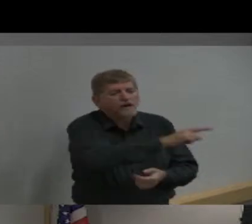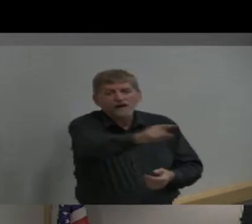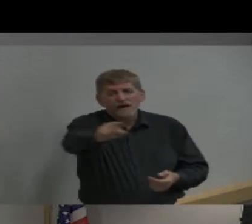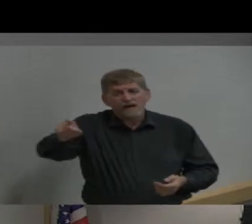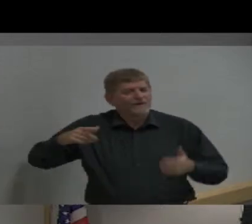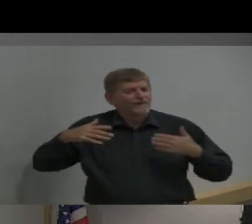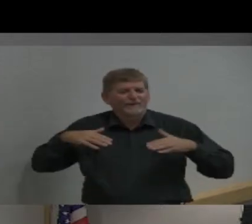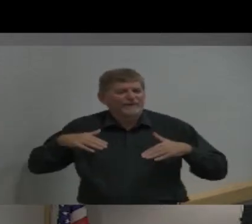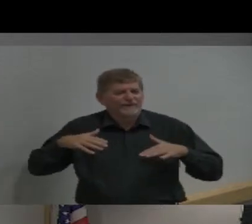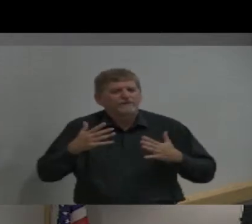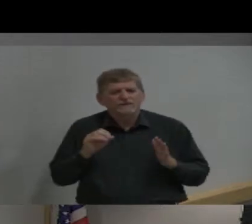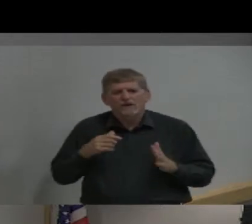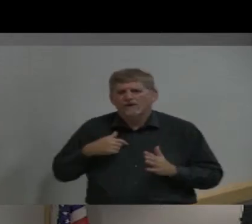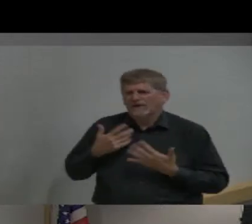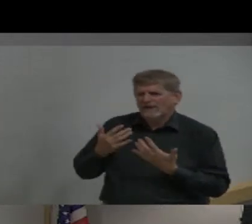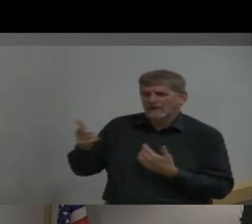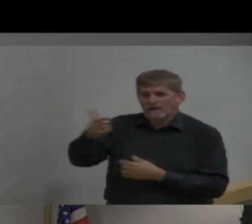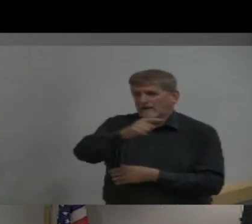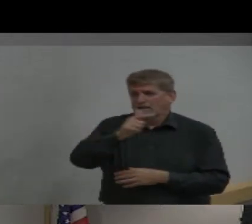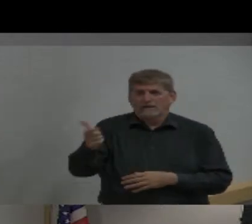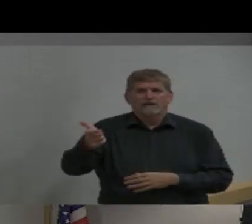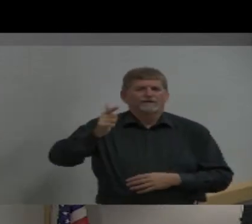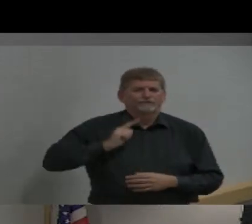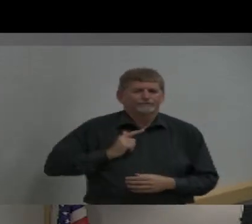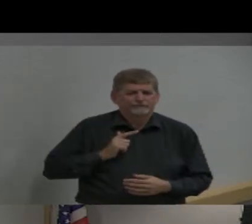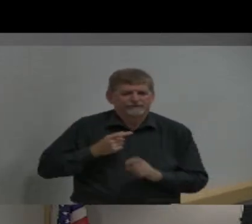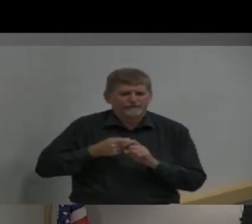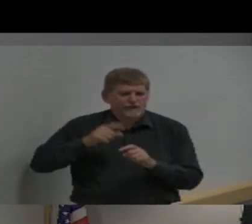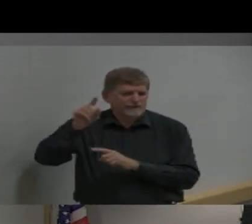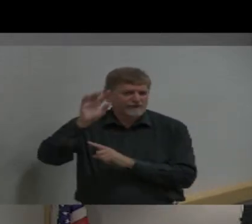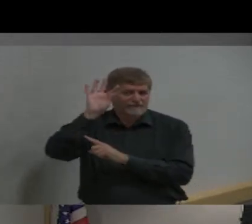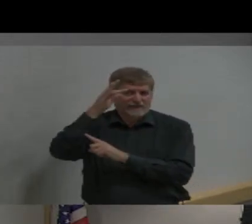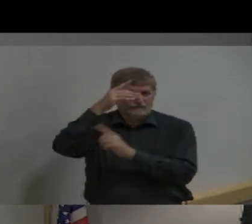receive those from the federal government. Thank you.